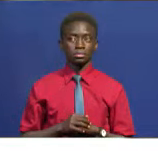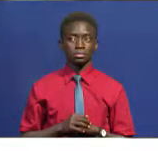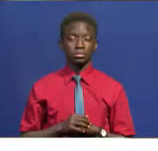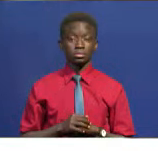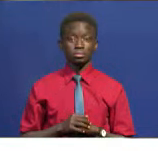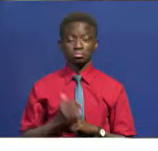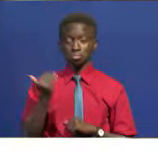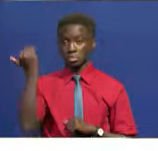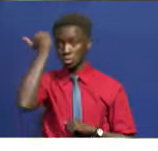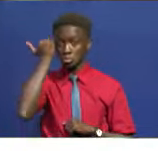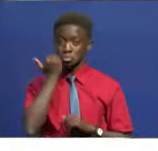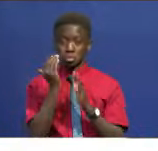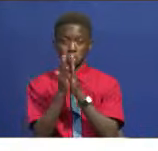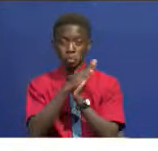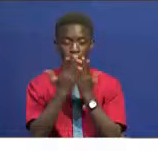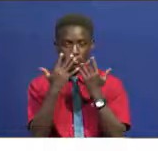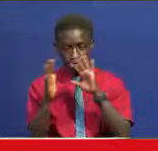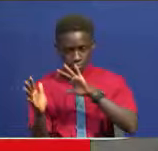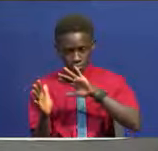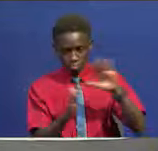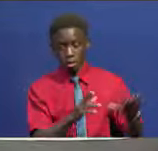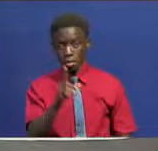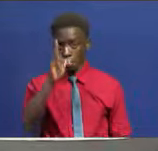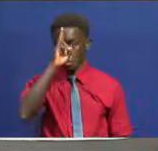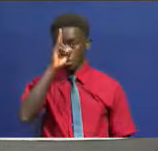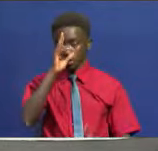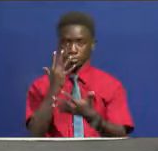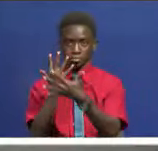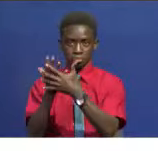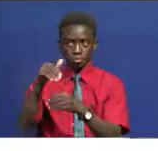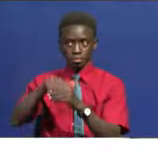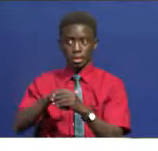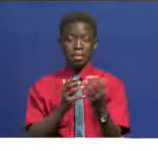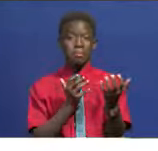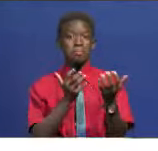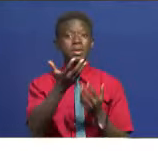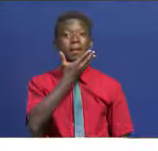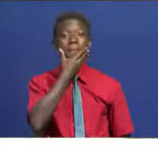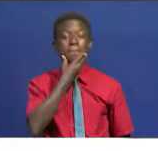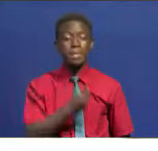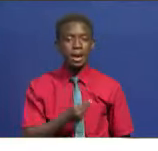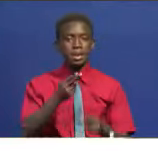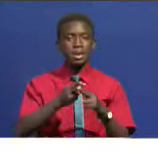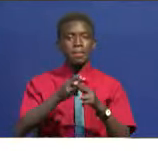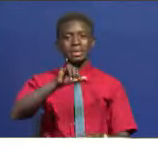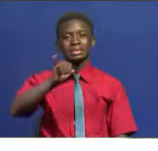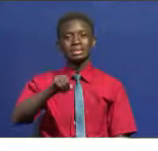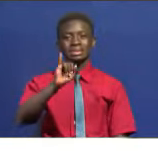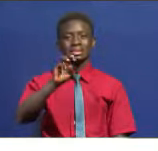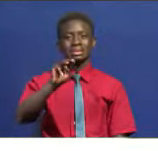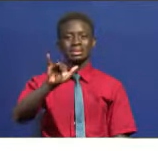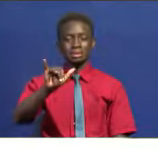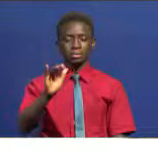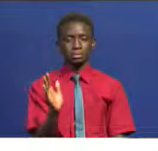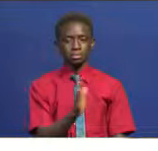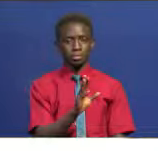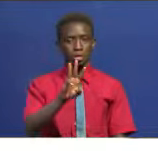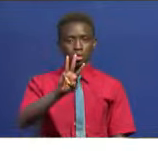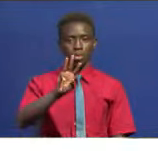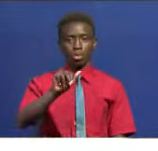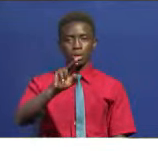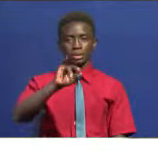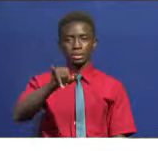From the courts to the police cells, a businessman, a politician, that is Jimi Wanjigi, will spend the night at the Kamukunji